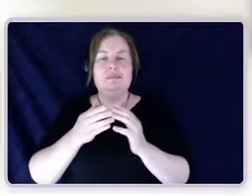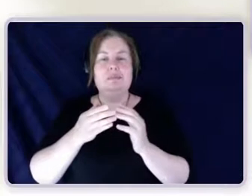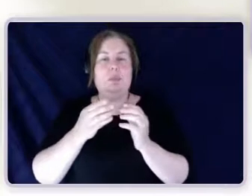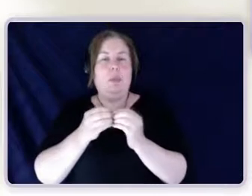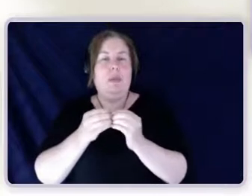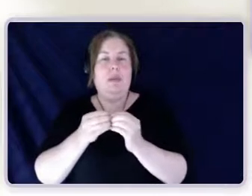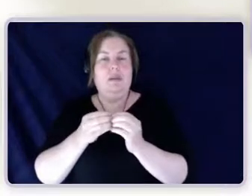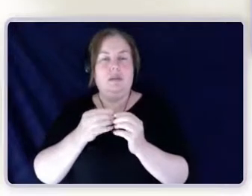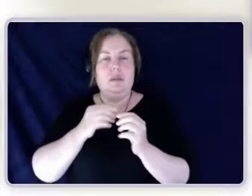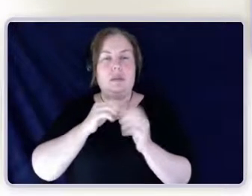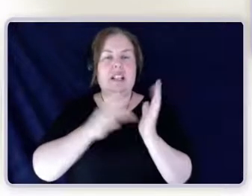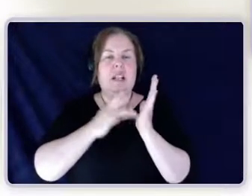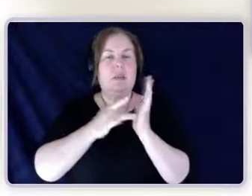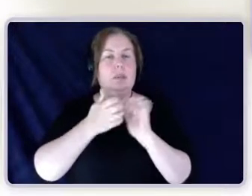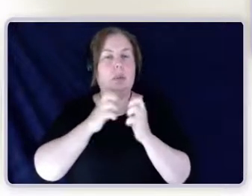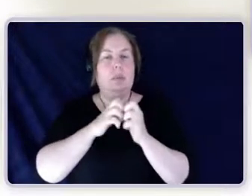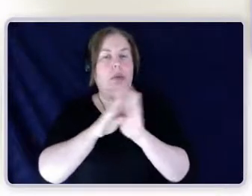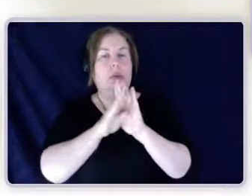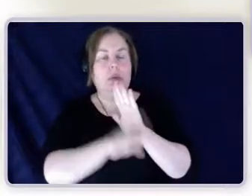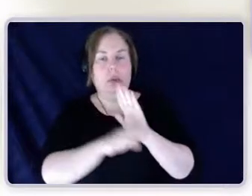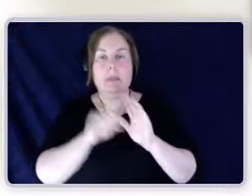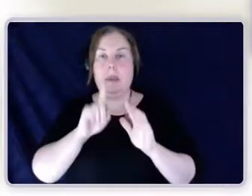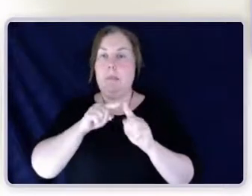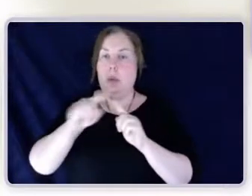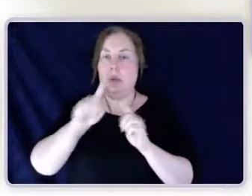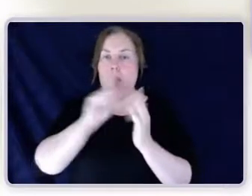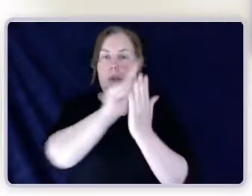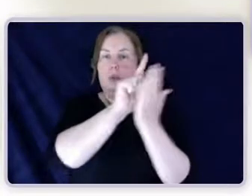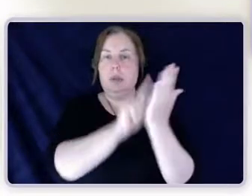of legislation is the Guardianship and Administration Act